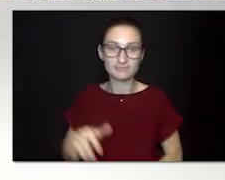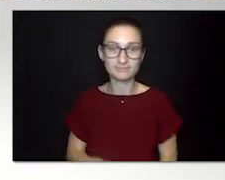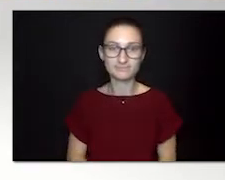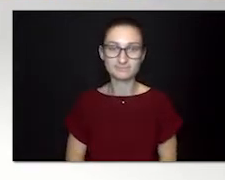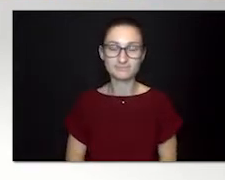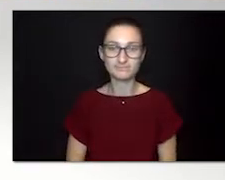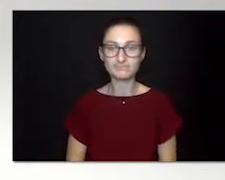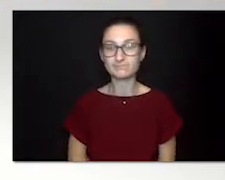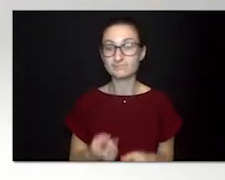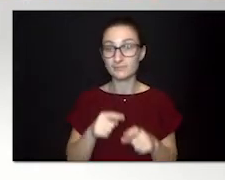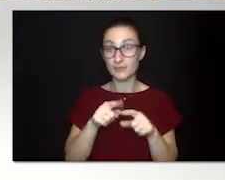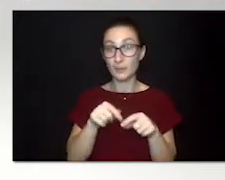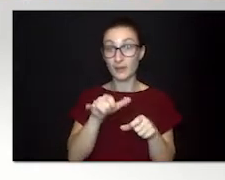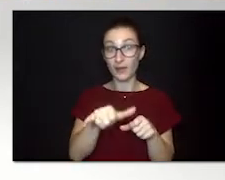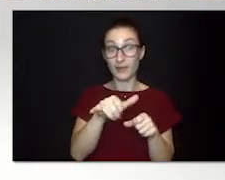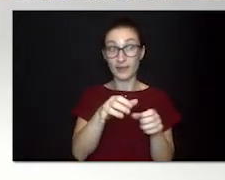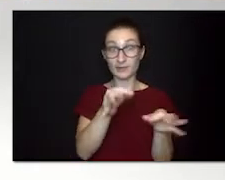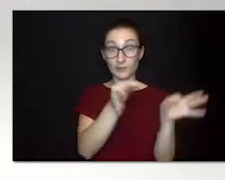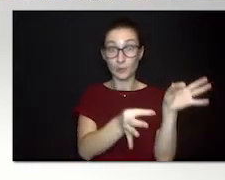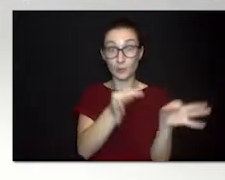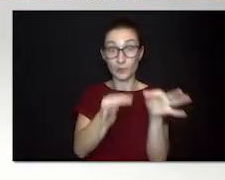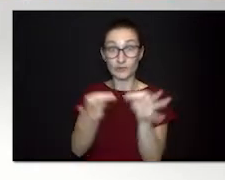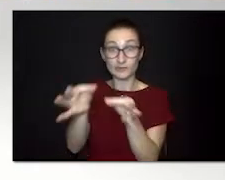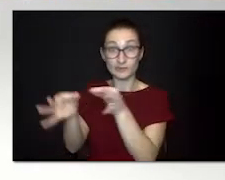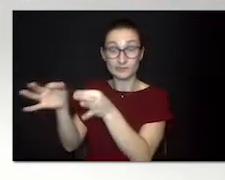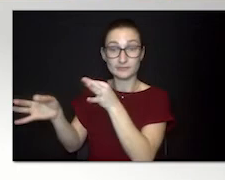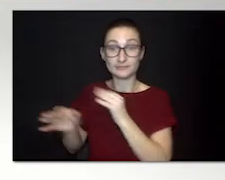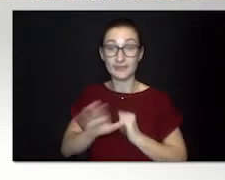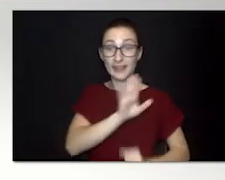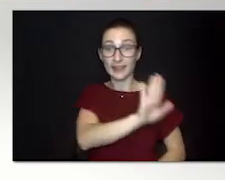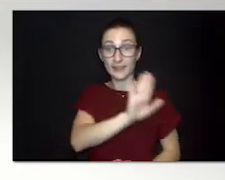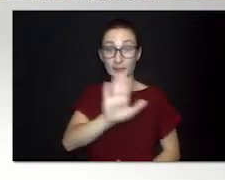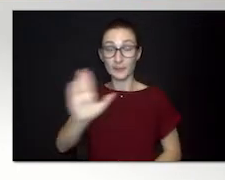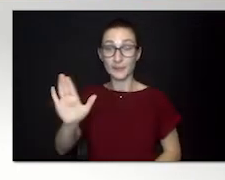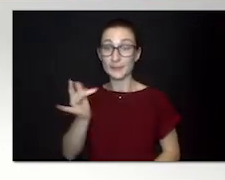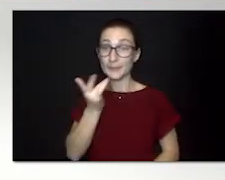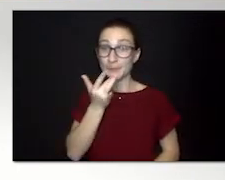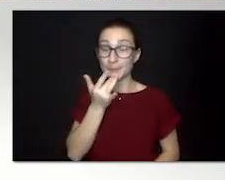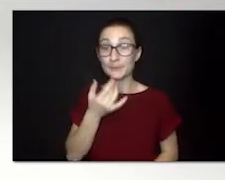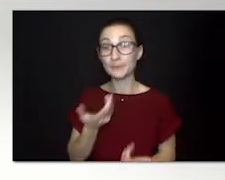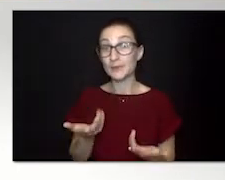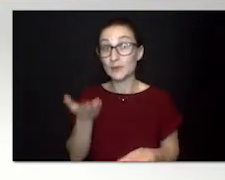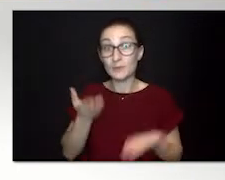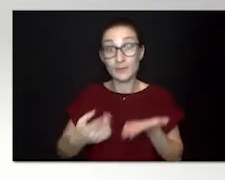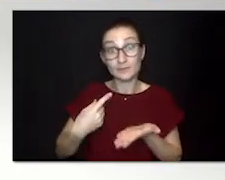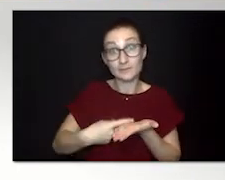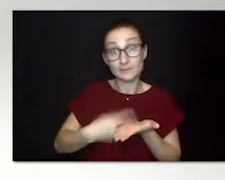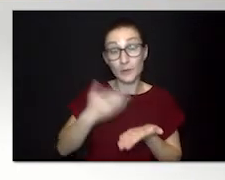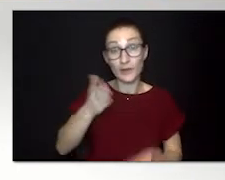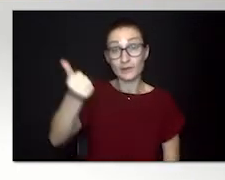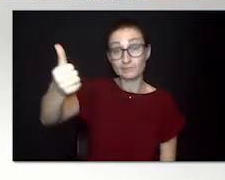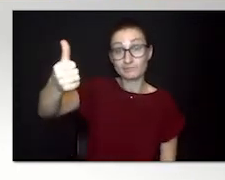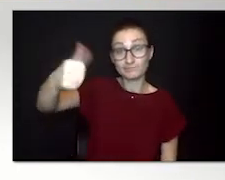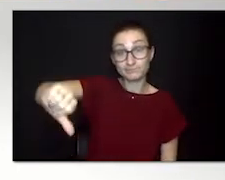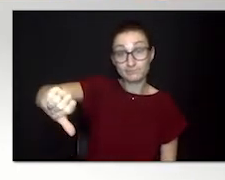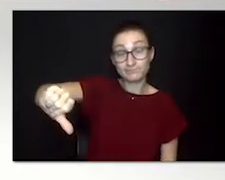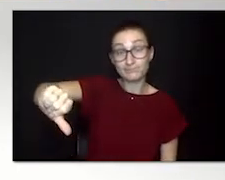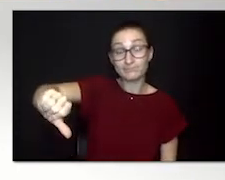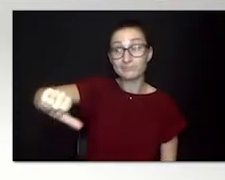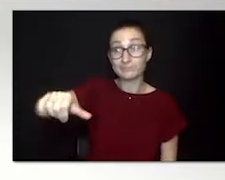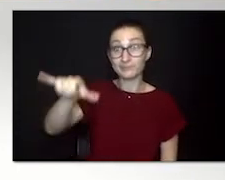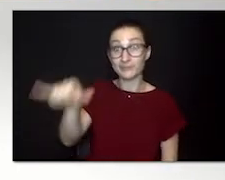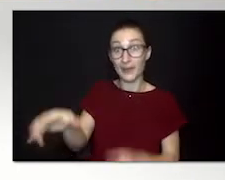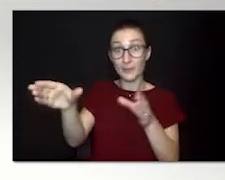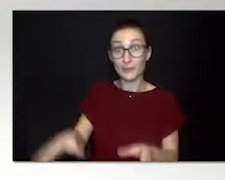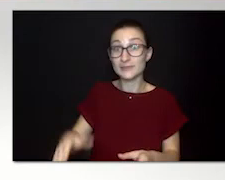county determination, and basically how the clerks feel about the cases and whether they reject them because they read the paperwork and see that the